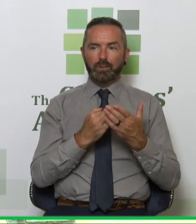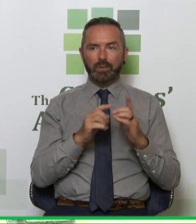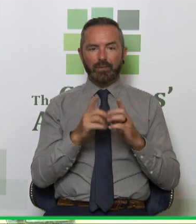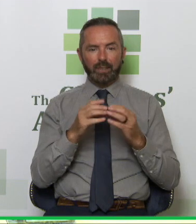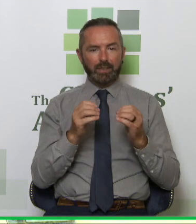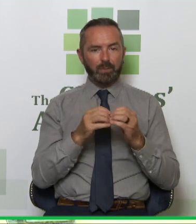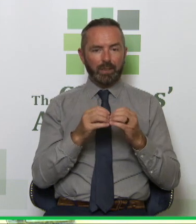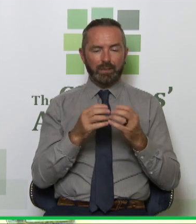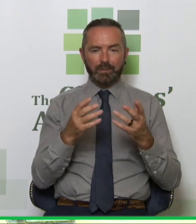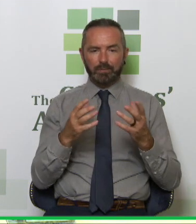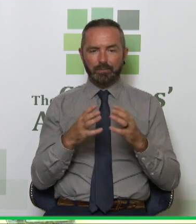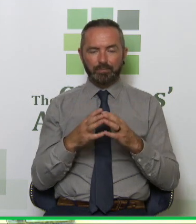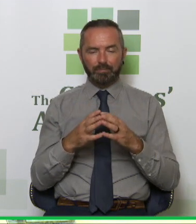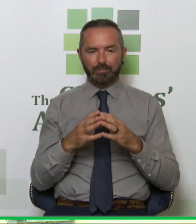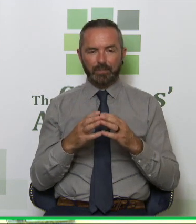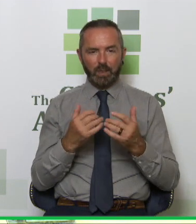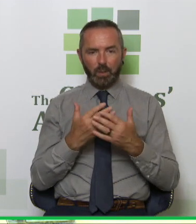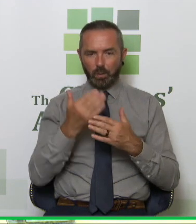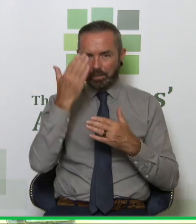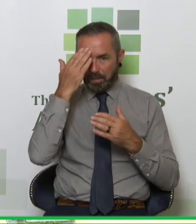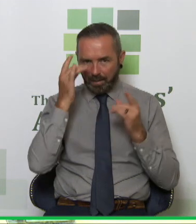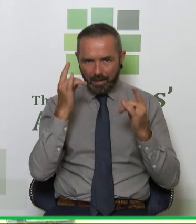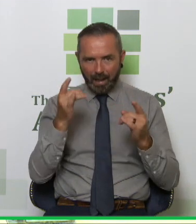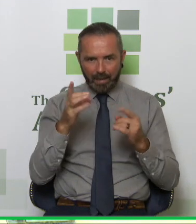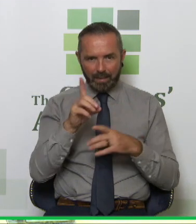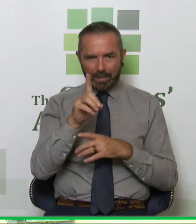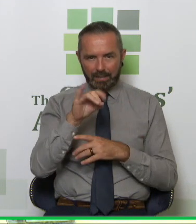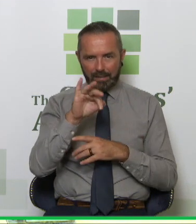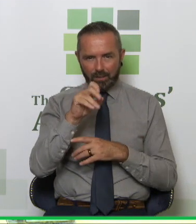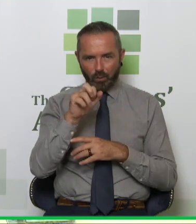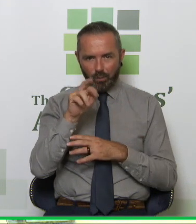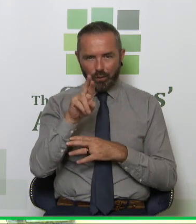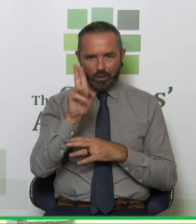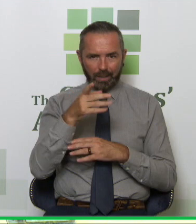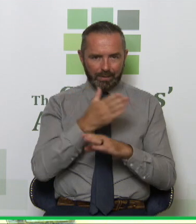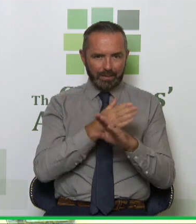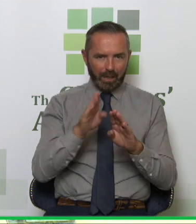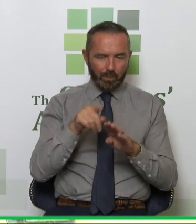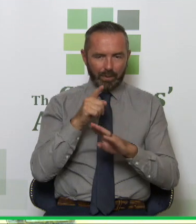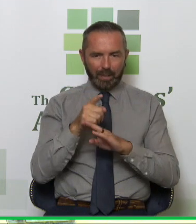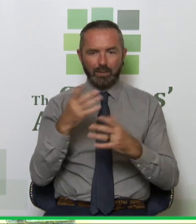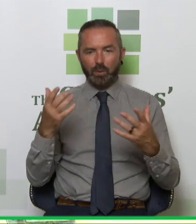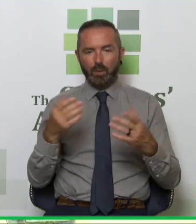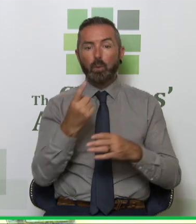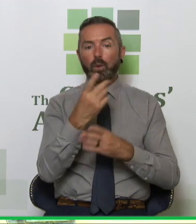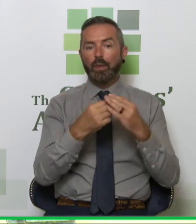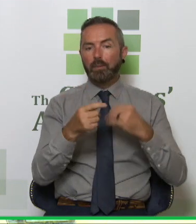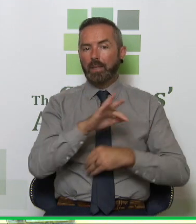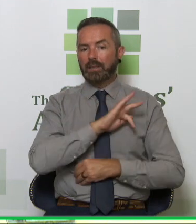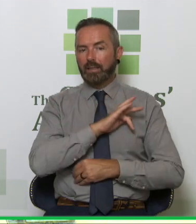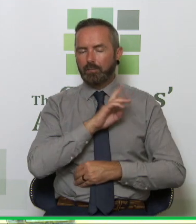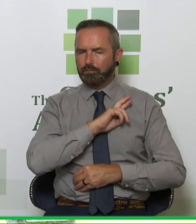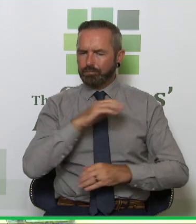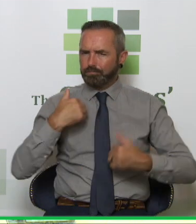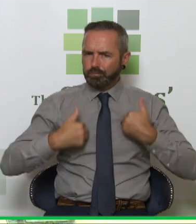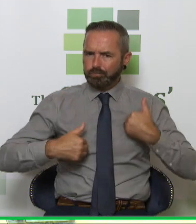of mental health disorders that can start with that. So that's one thing that I'm very